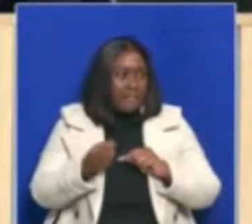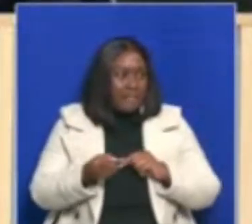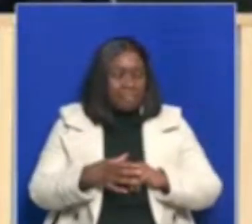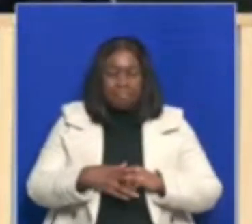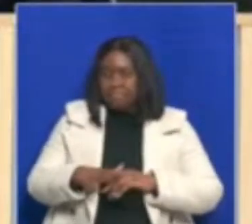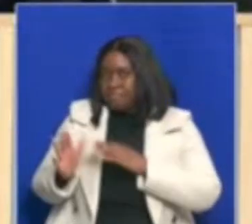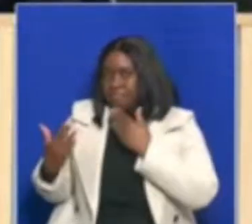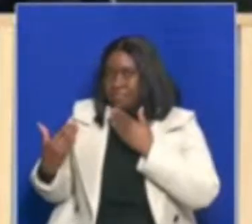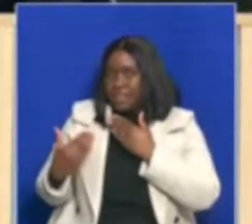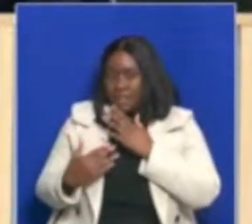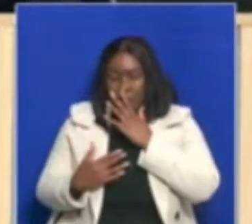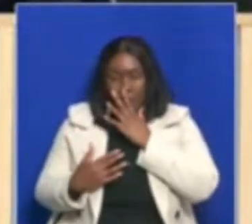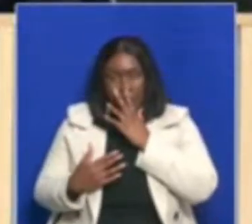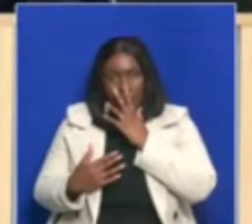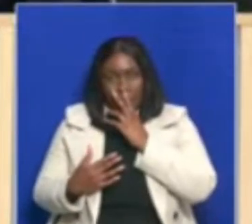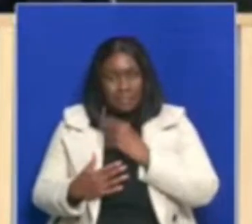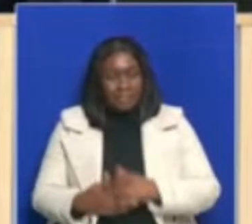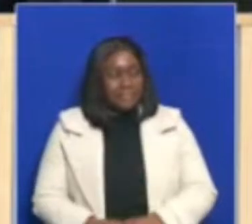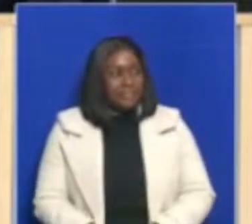two